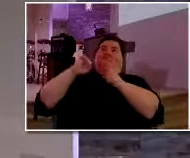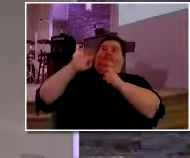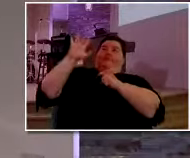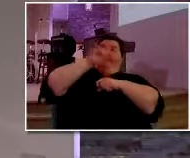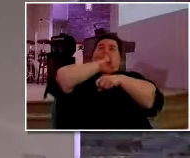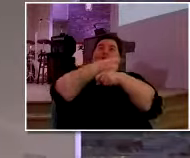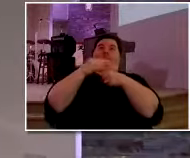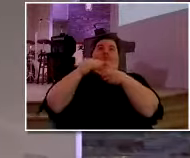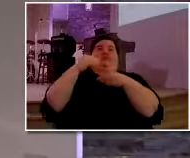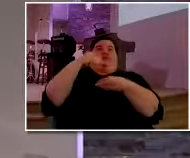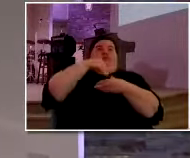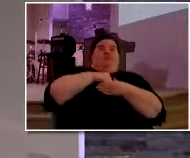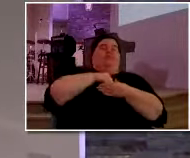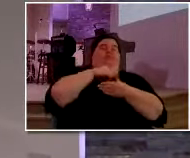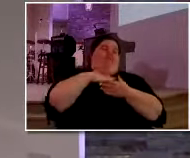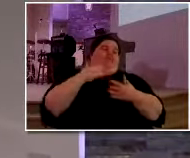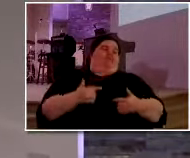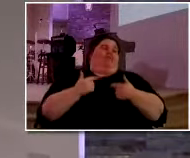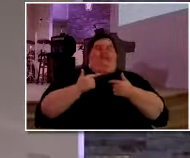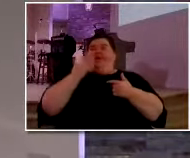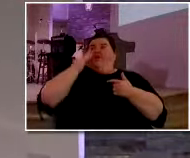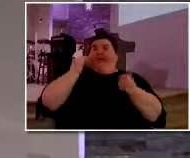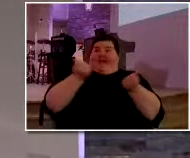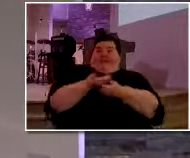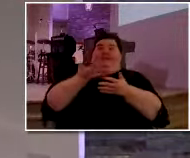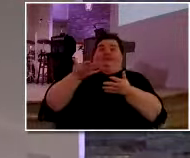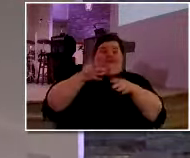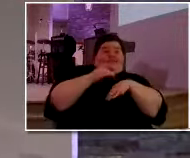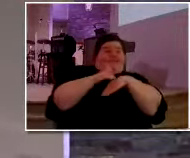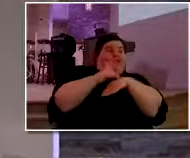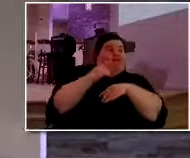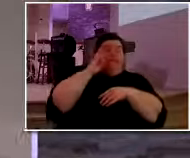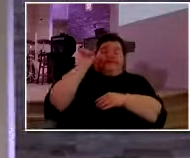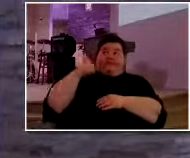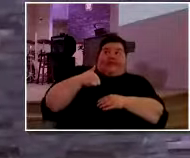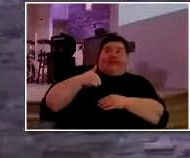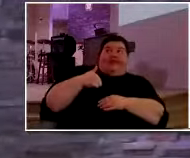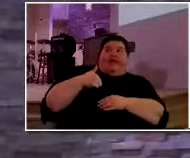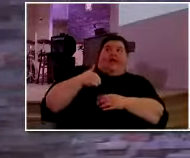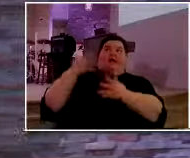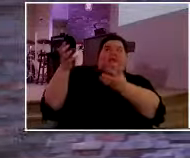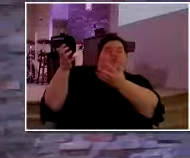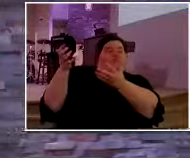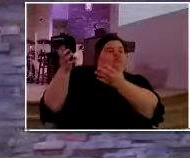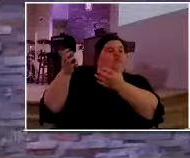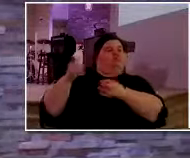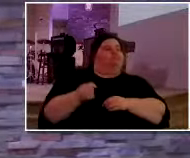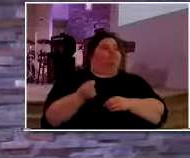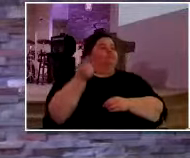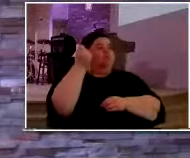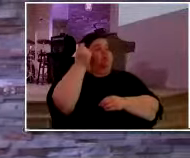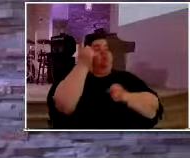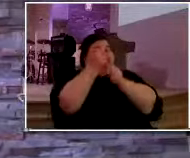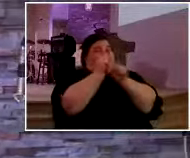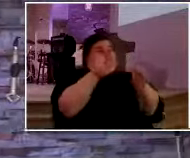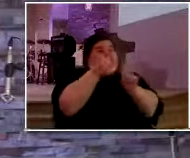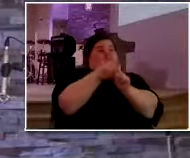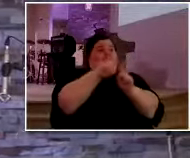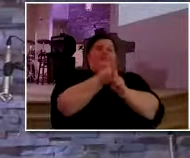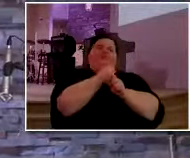I want to have everything available. This simple salvation is, it's not complicated.